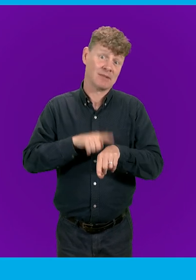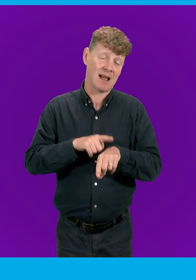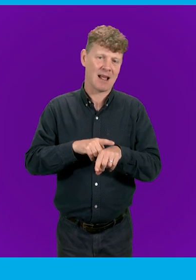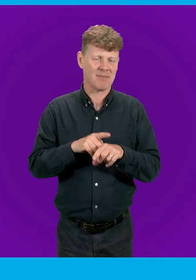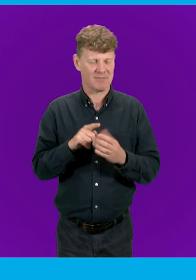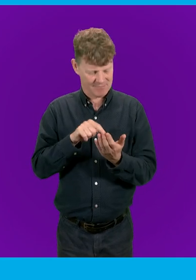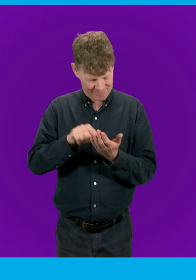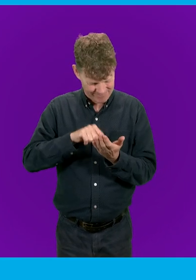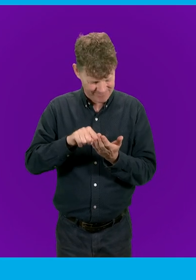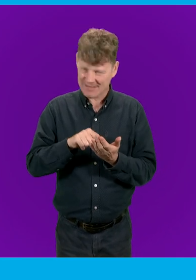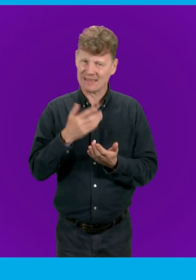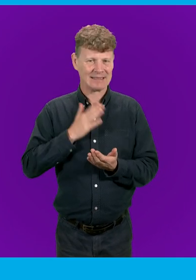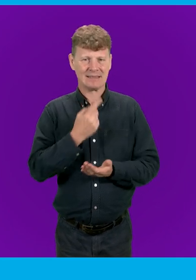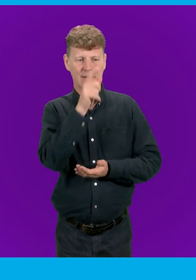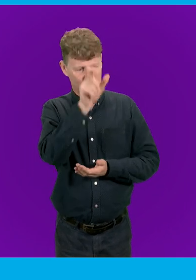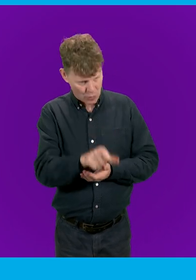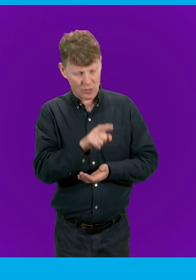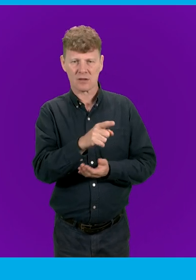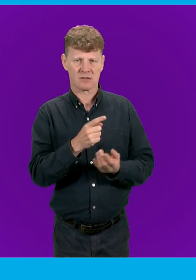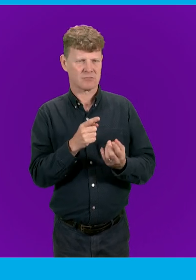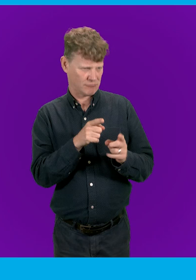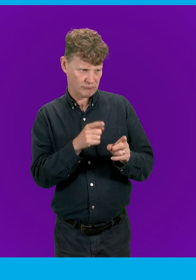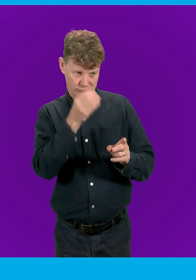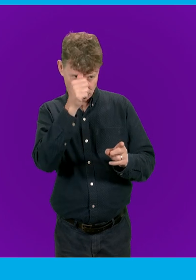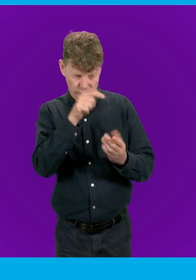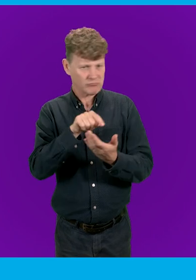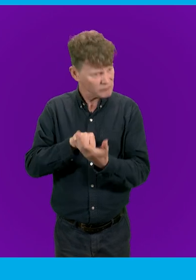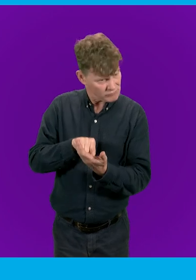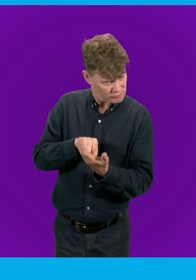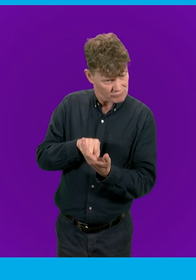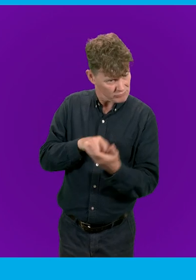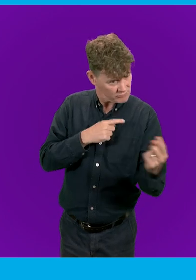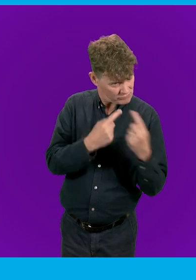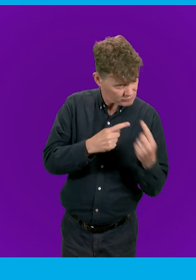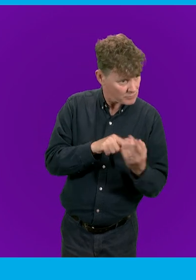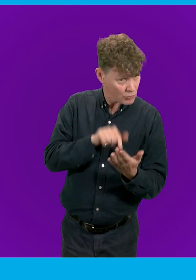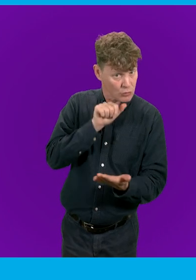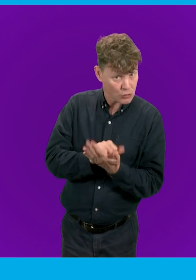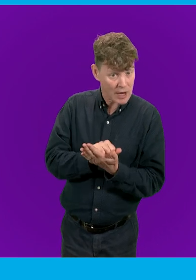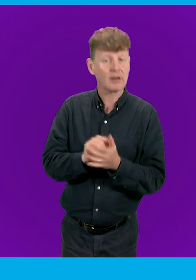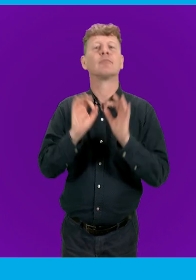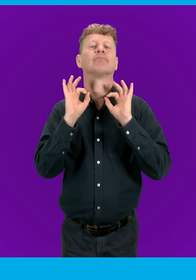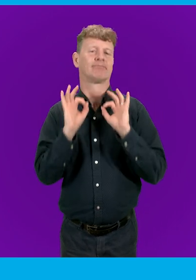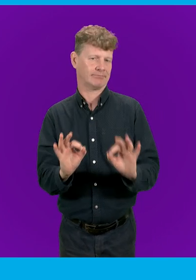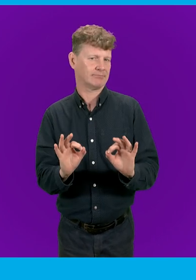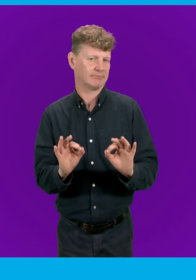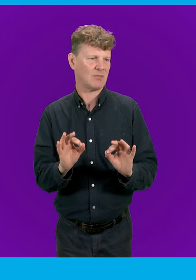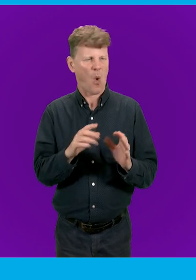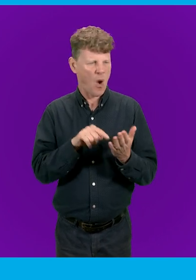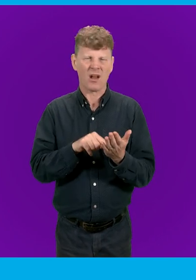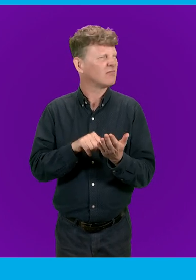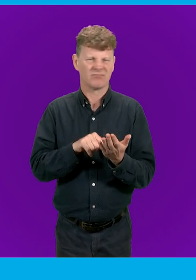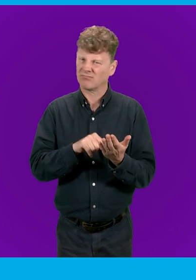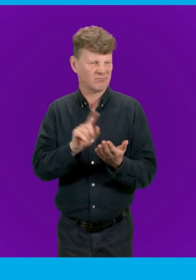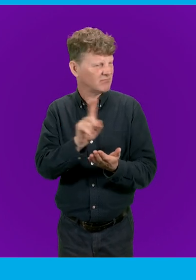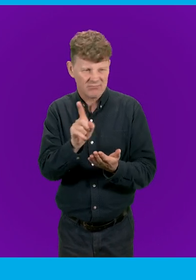to confirm it, to actually be like, yes, this is definitely correct, or this is correct to an extent. Or I think it's